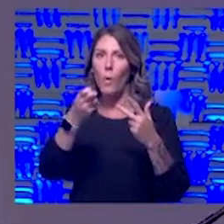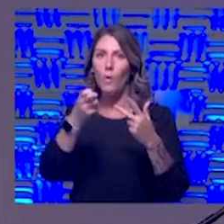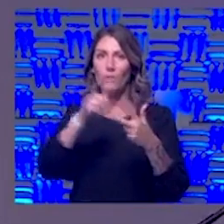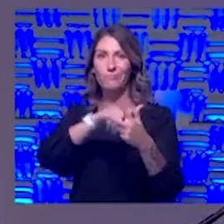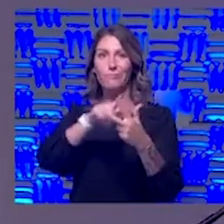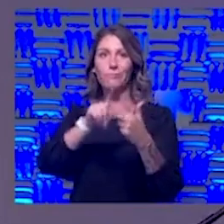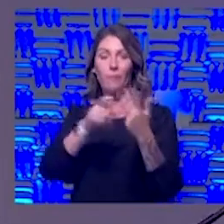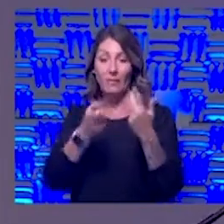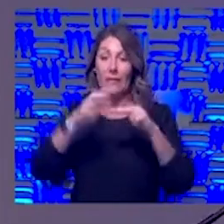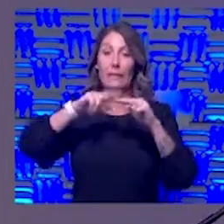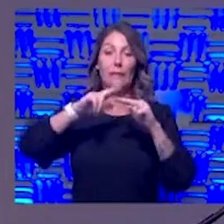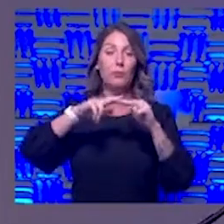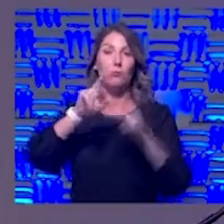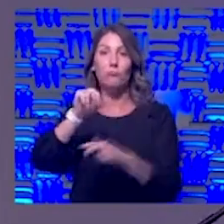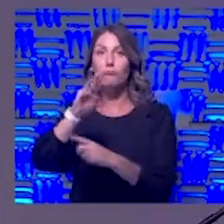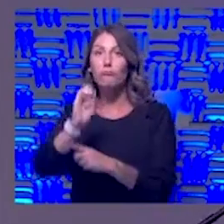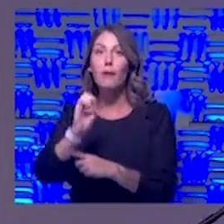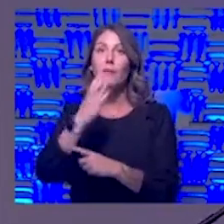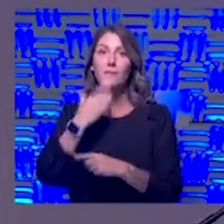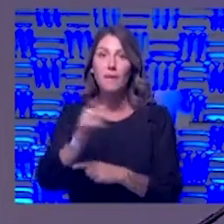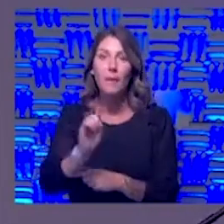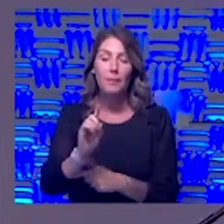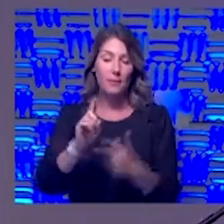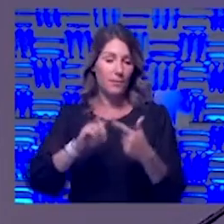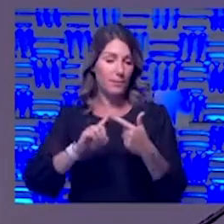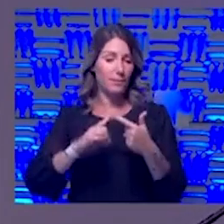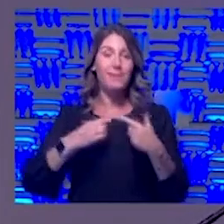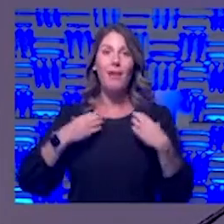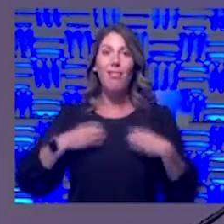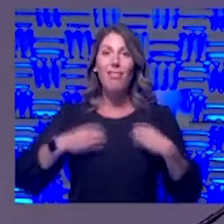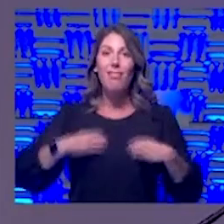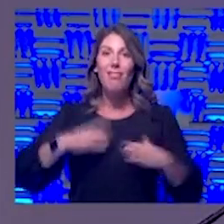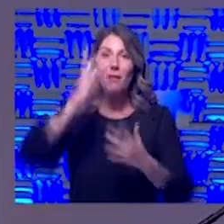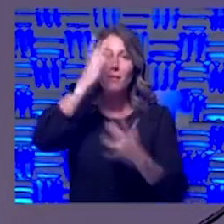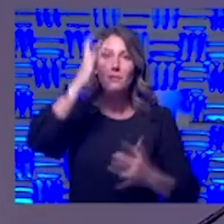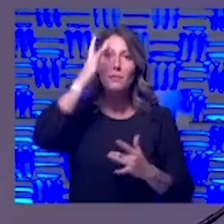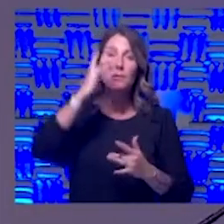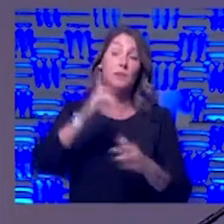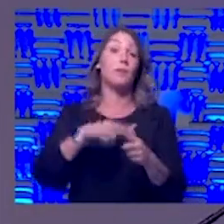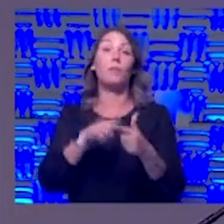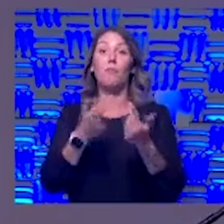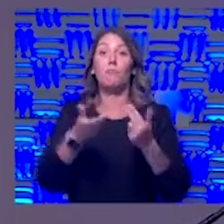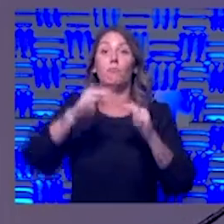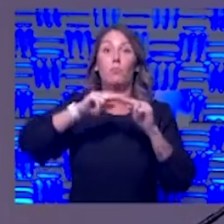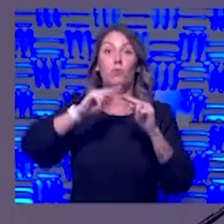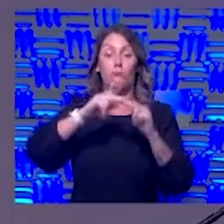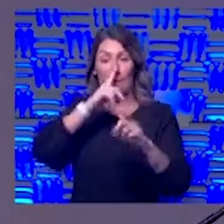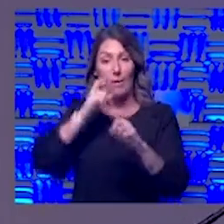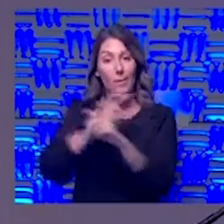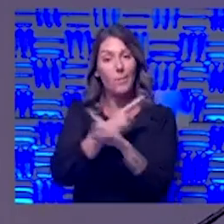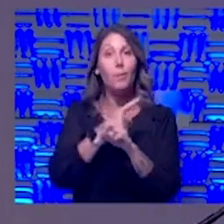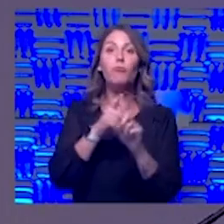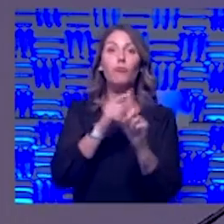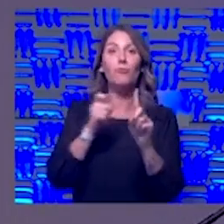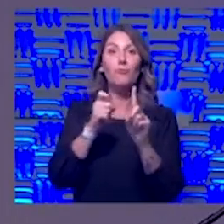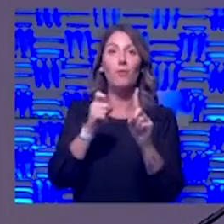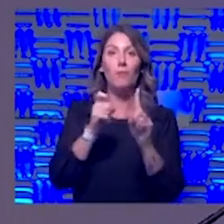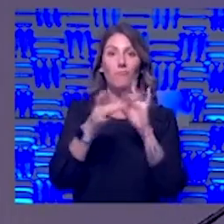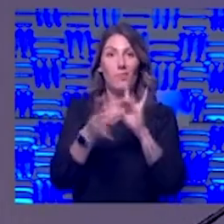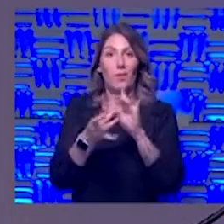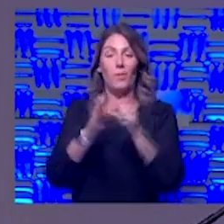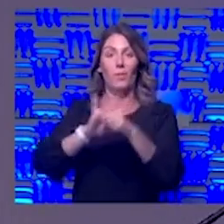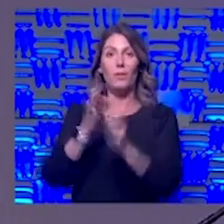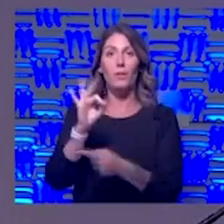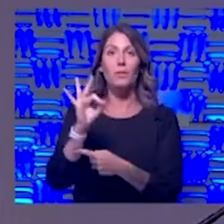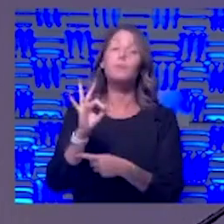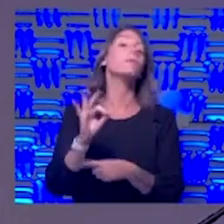of diabetes or lung disease, and that puts them at increased risk for complications from COVID-19.